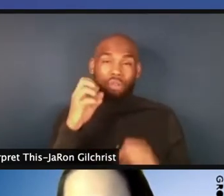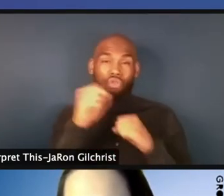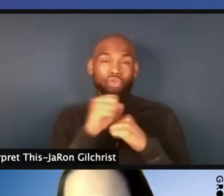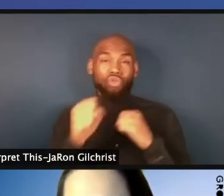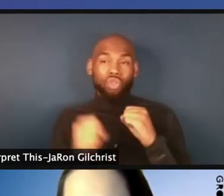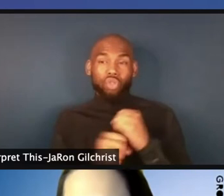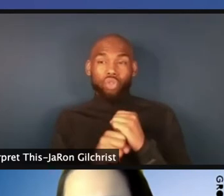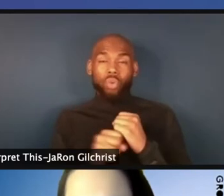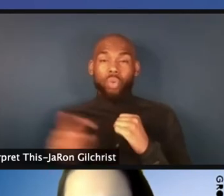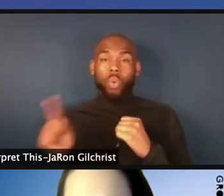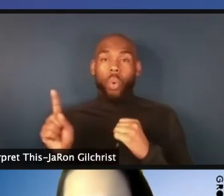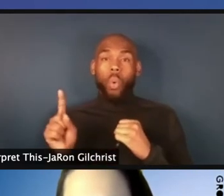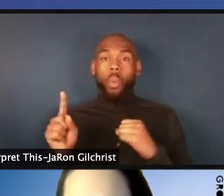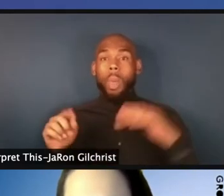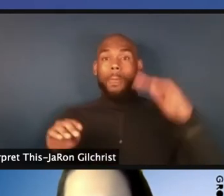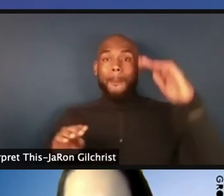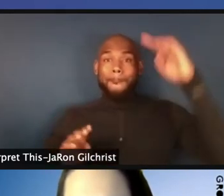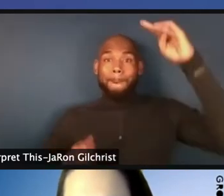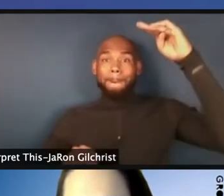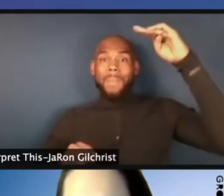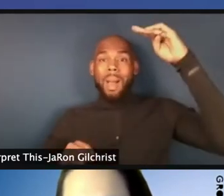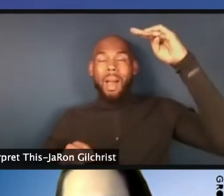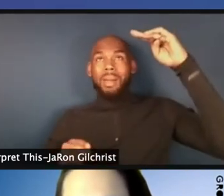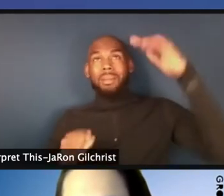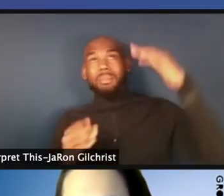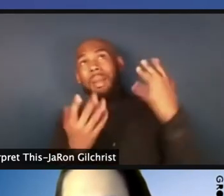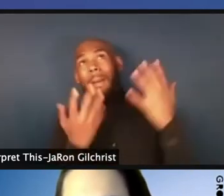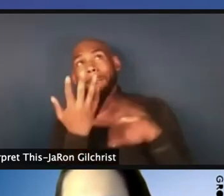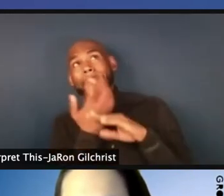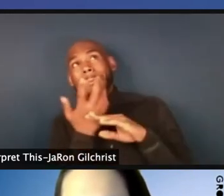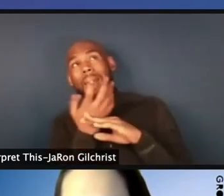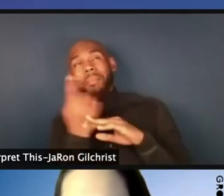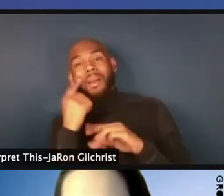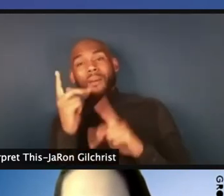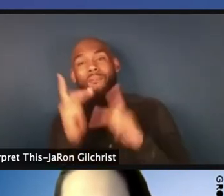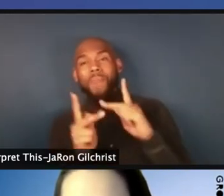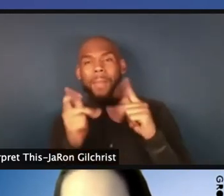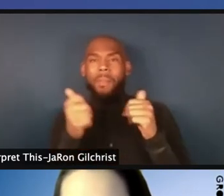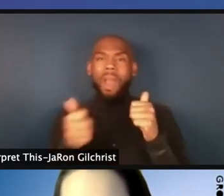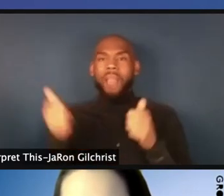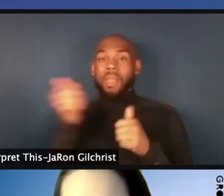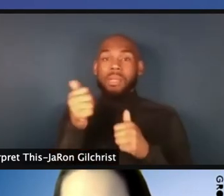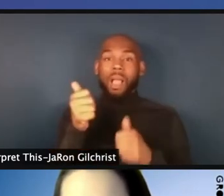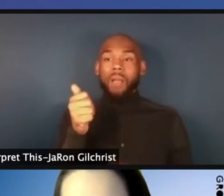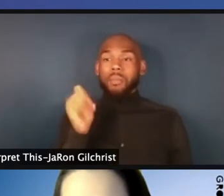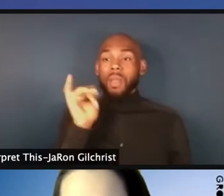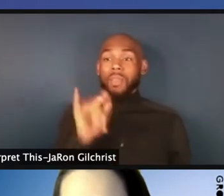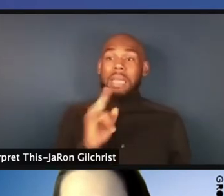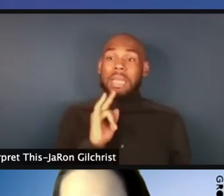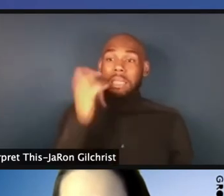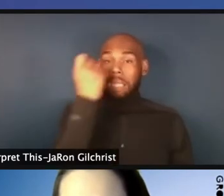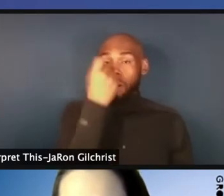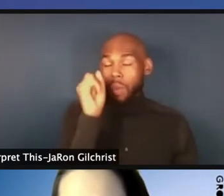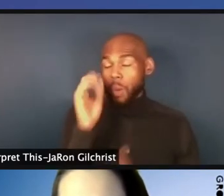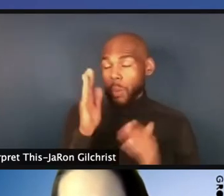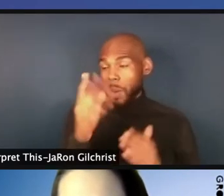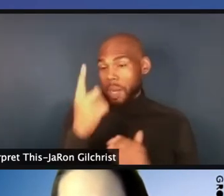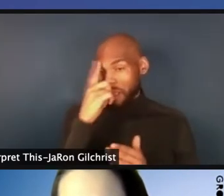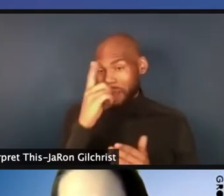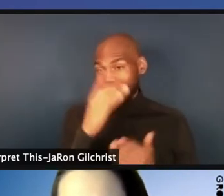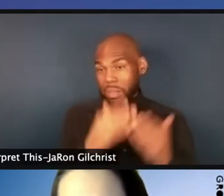the bottom tiers feed to those at the top. Mm. Anyway, so in the theater, that is a radical way to think for some people. Anyway, but just to